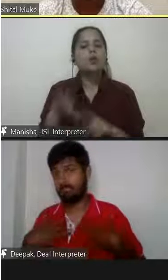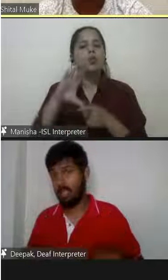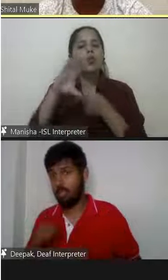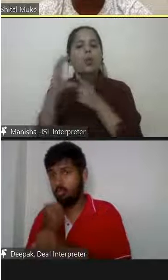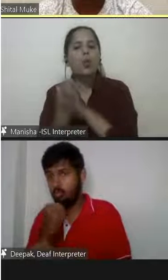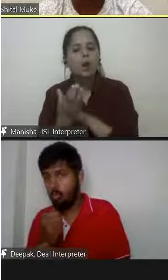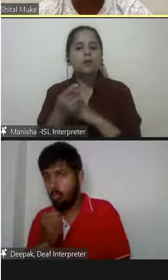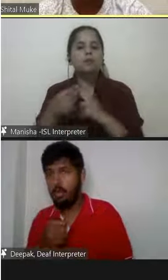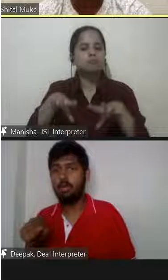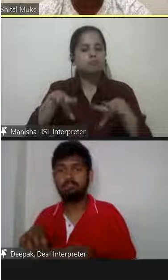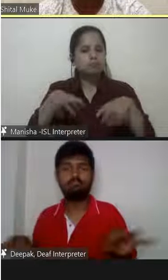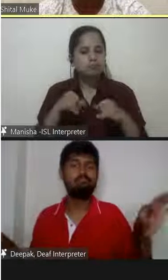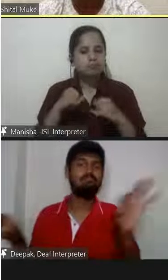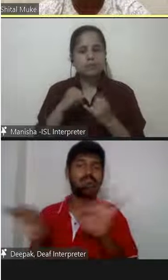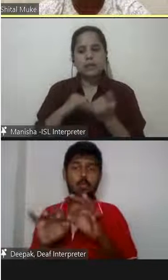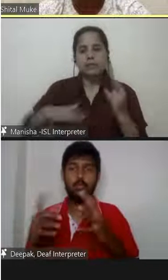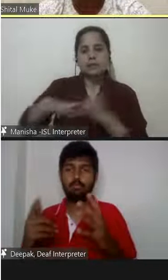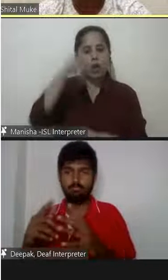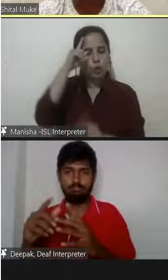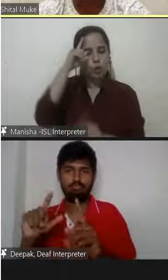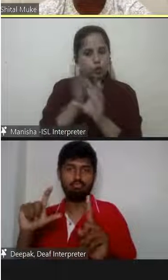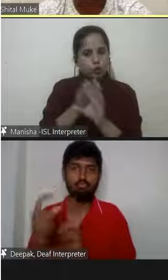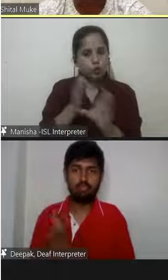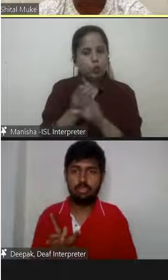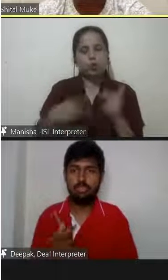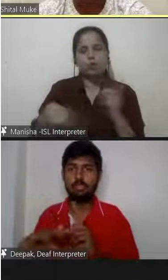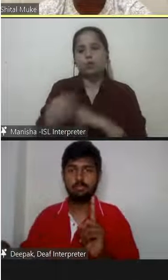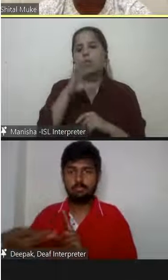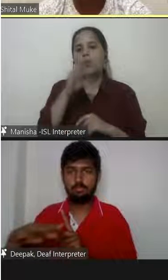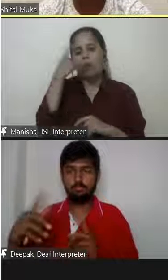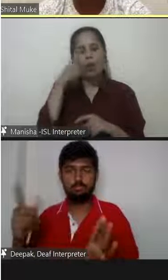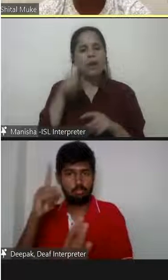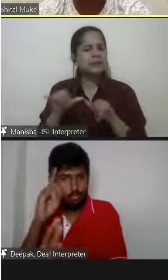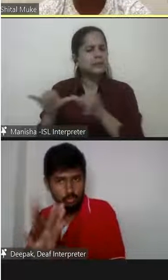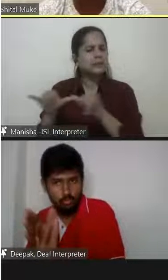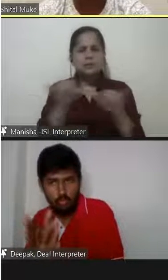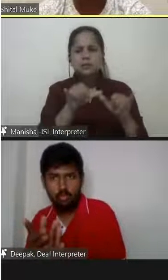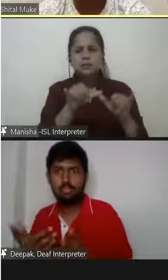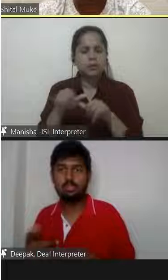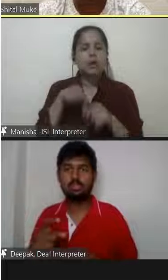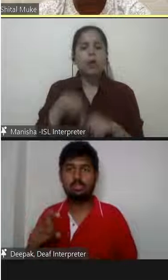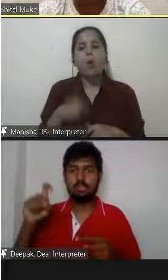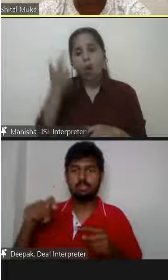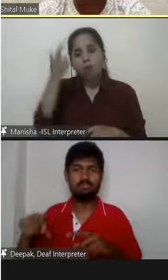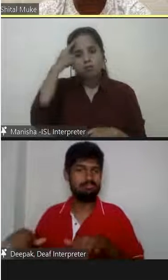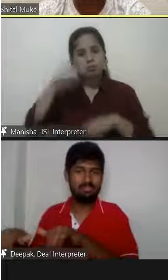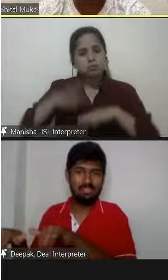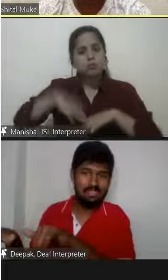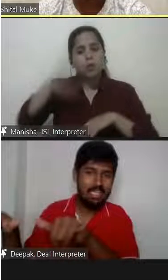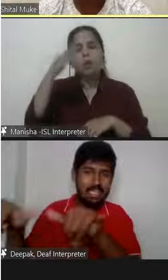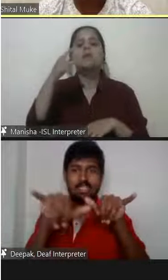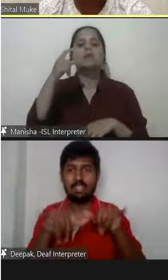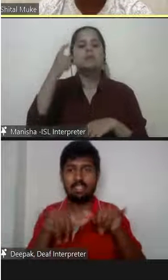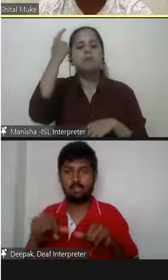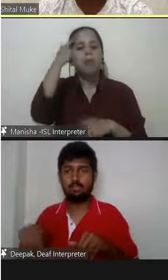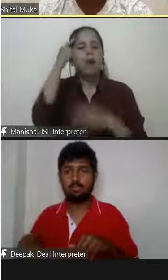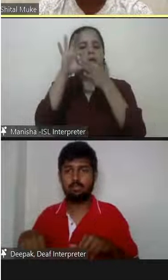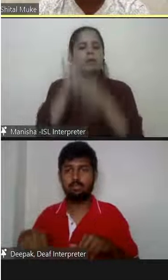adapted psychosocial and psychological interventions for common and severe mental disorders.